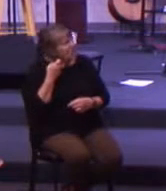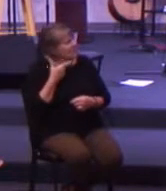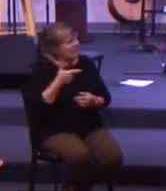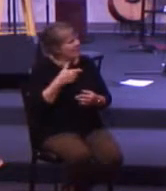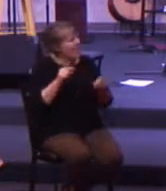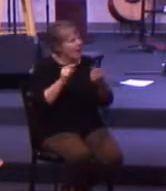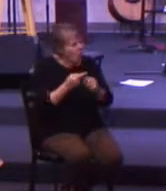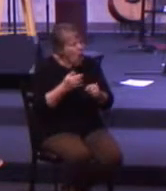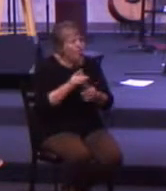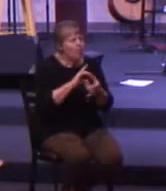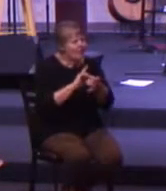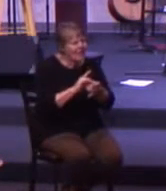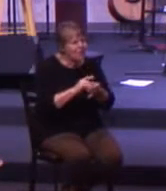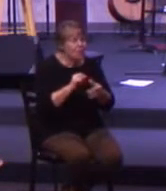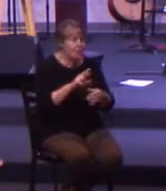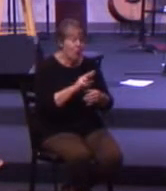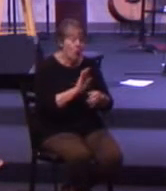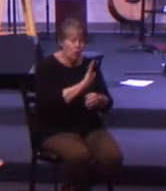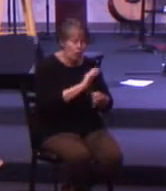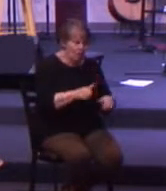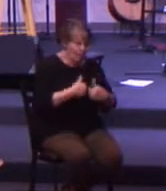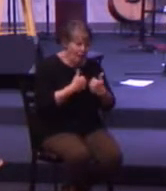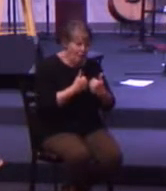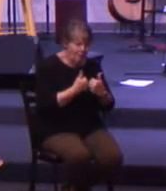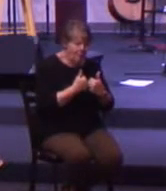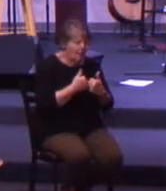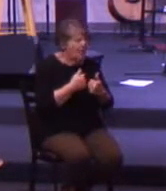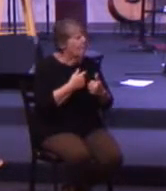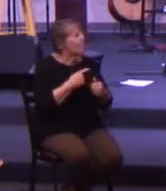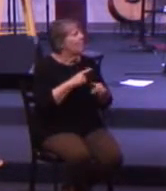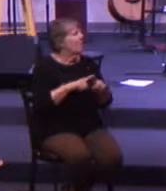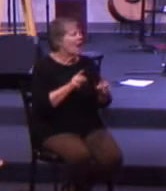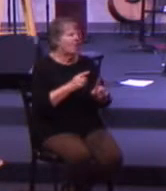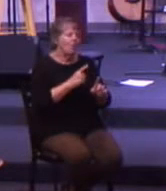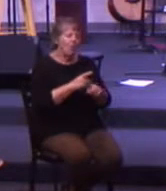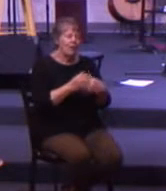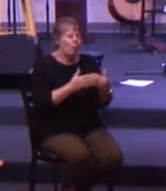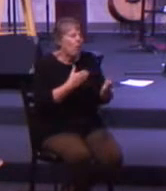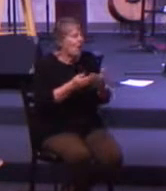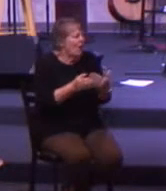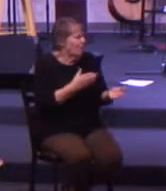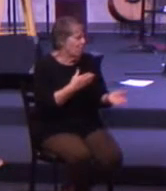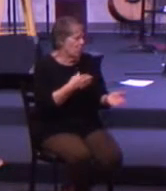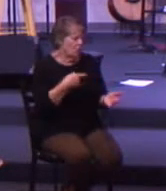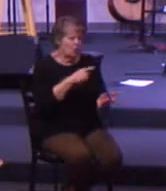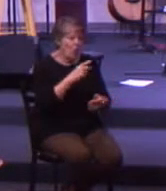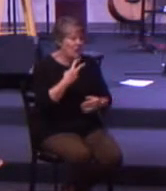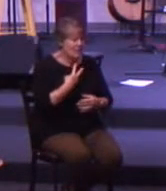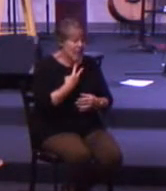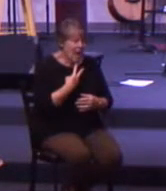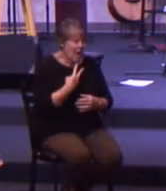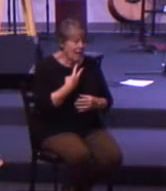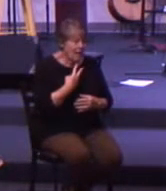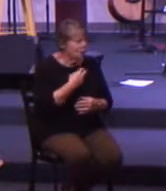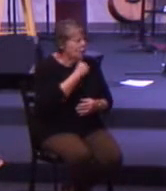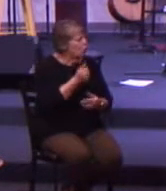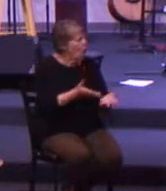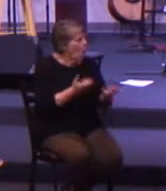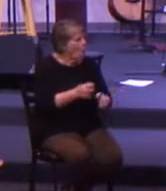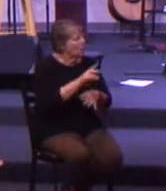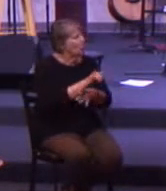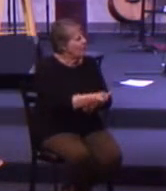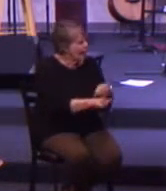serious ways ruining your life. And wherever you're stuck, I don't know where you're stuck, but you know where you're stuck. Wherever you're stuck is not where you want to stay. And